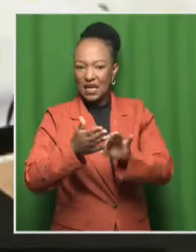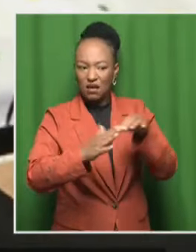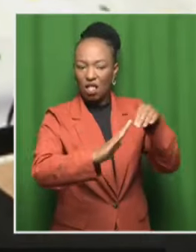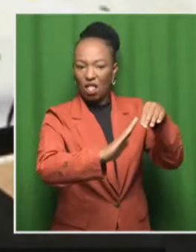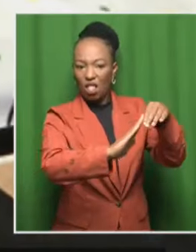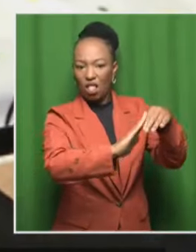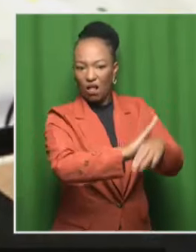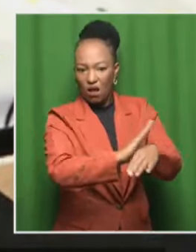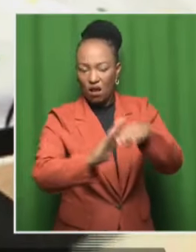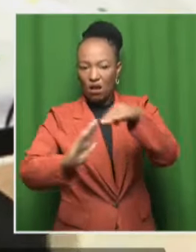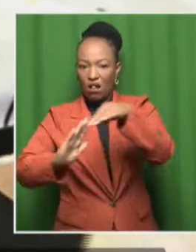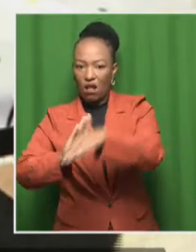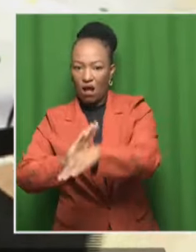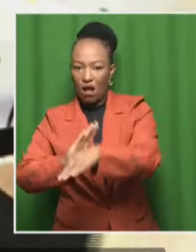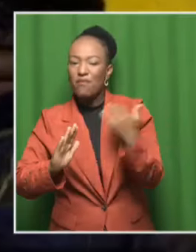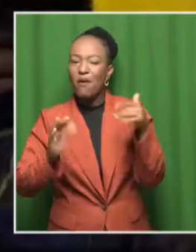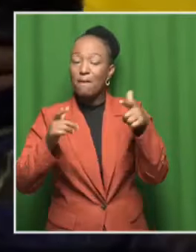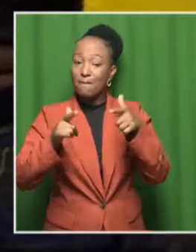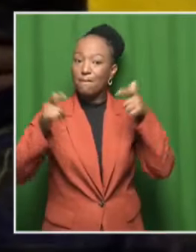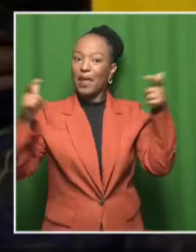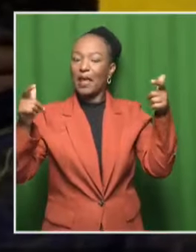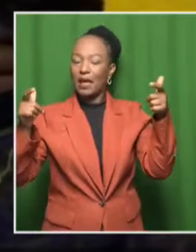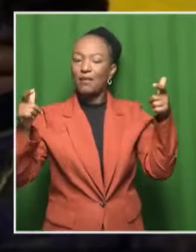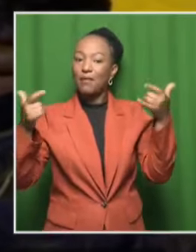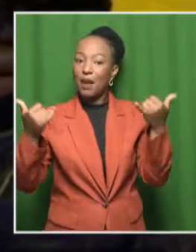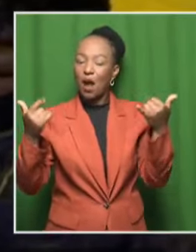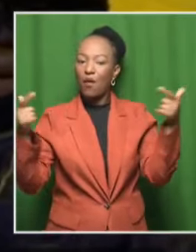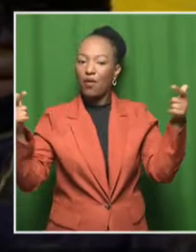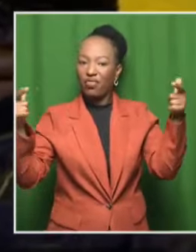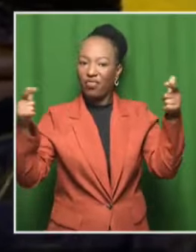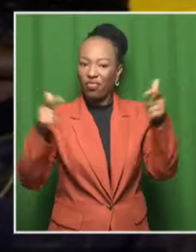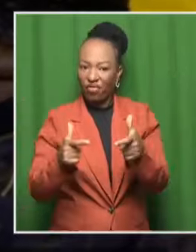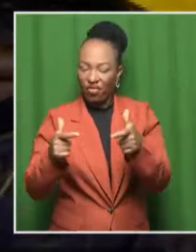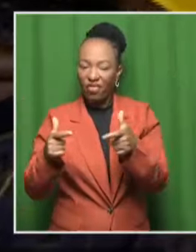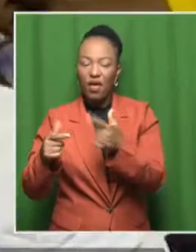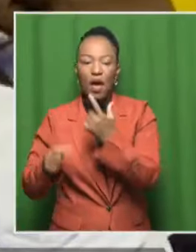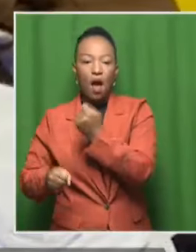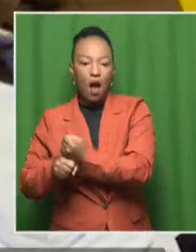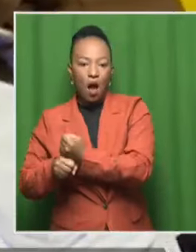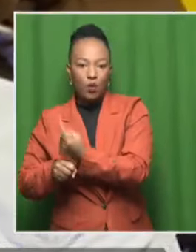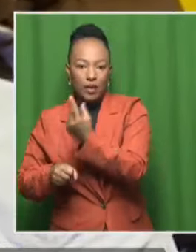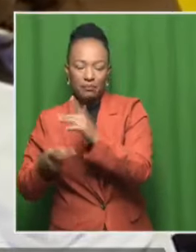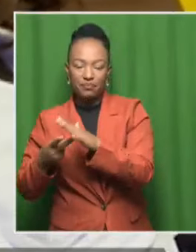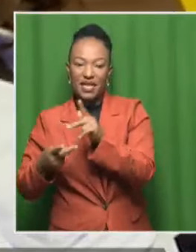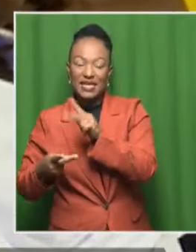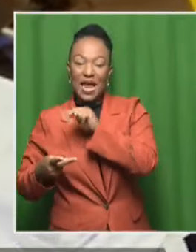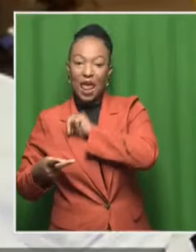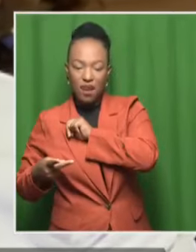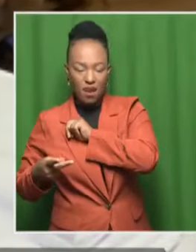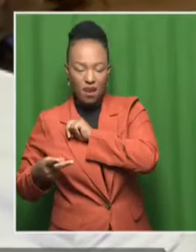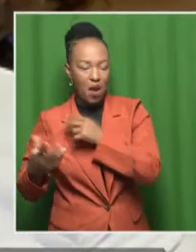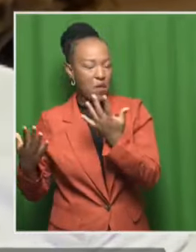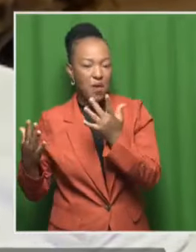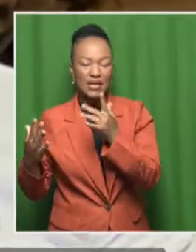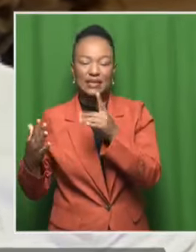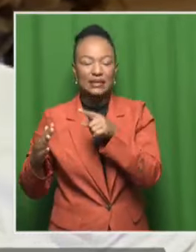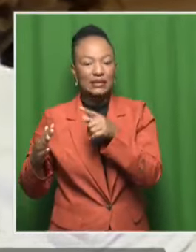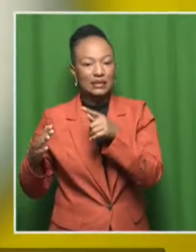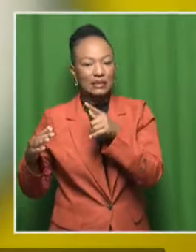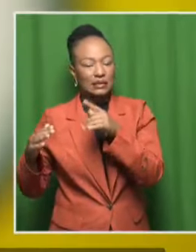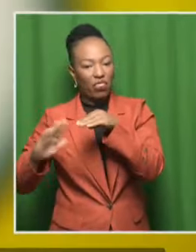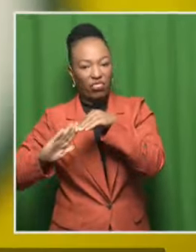big economic and highest populated provinces of Gauteng and KwaZulu-Natal. ANC President Cyril Ramaphosa says